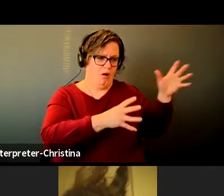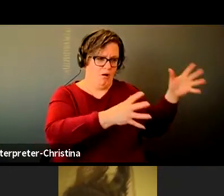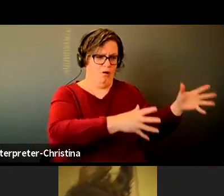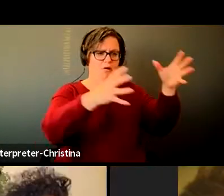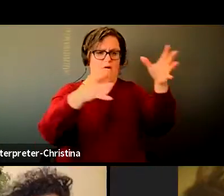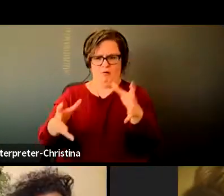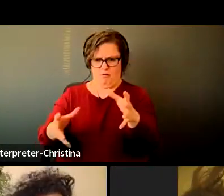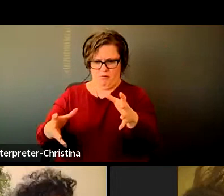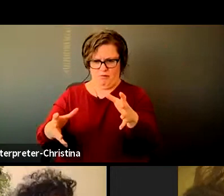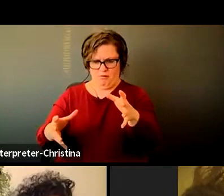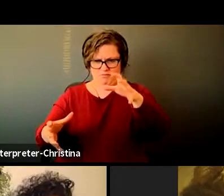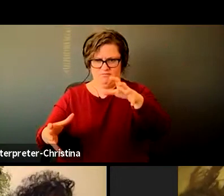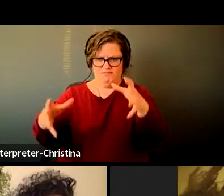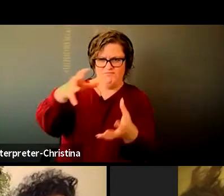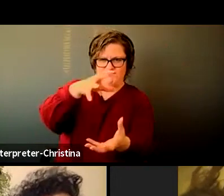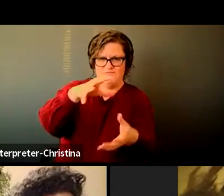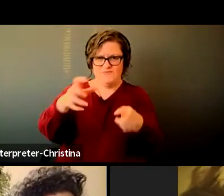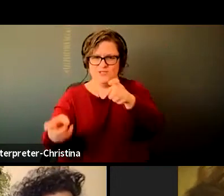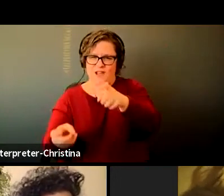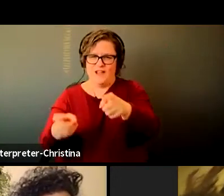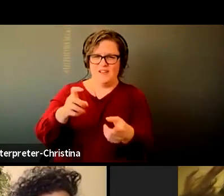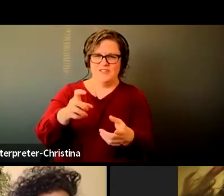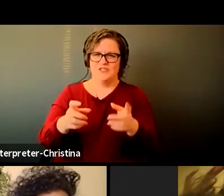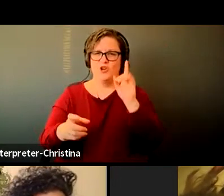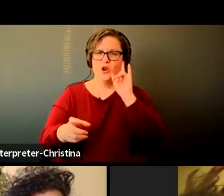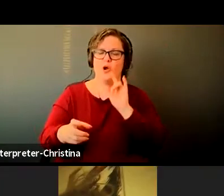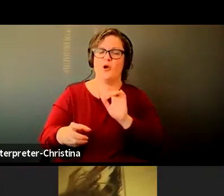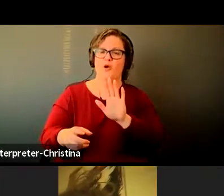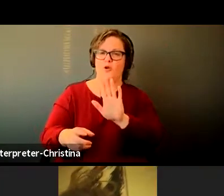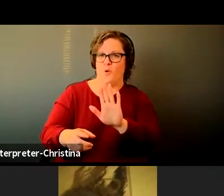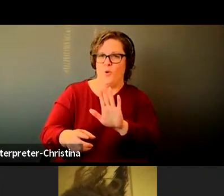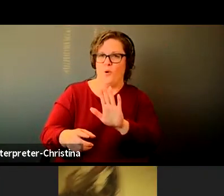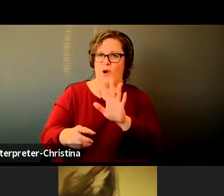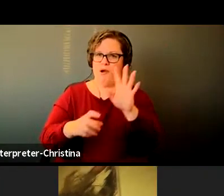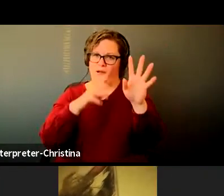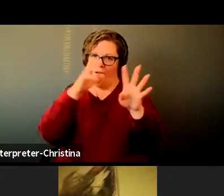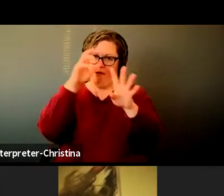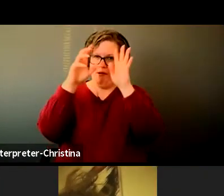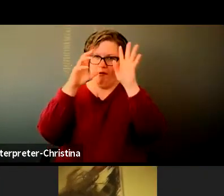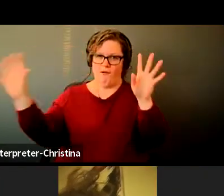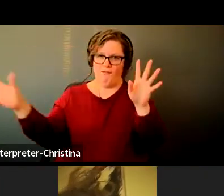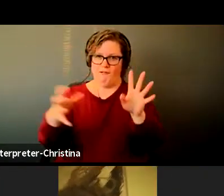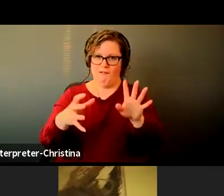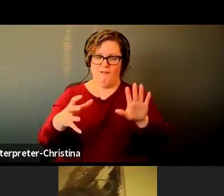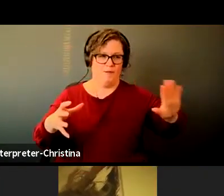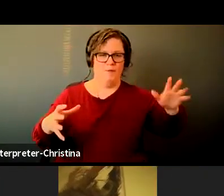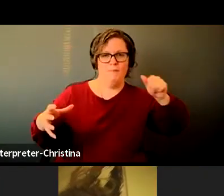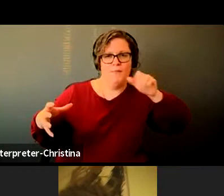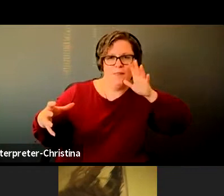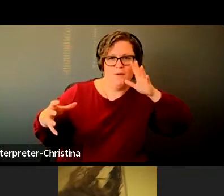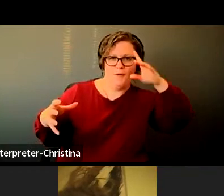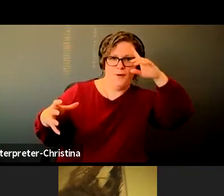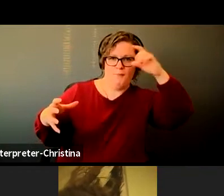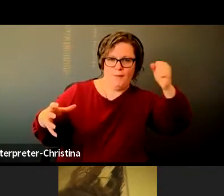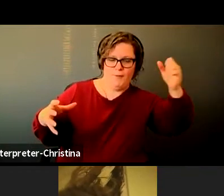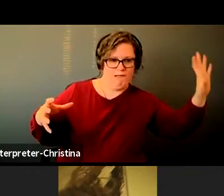mother's memory and your sort of flights of fancy. And I was thinking about the ways that